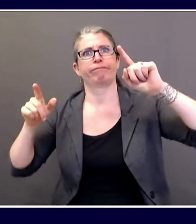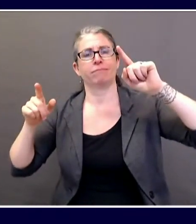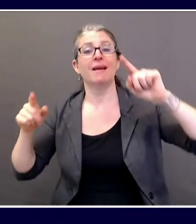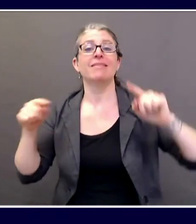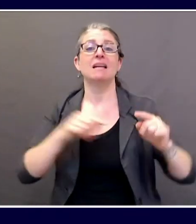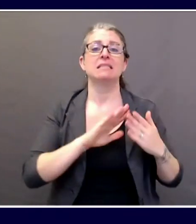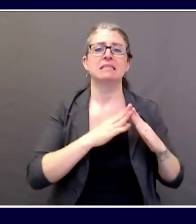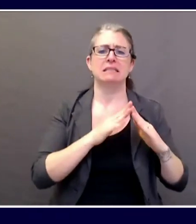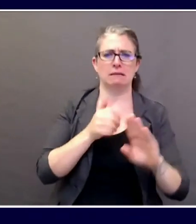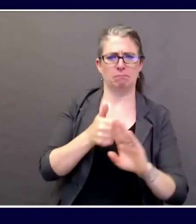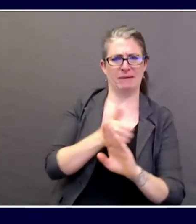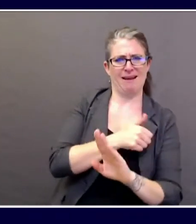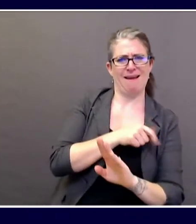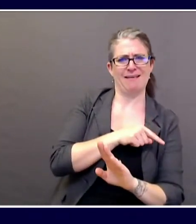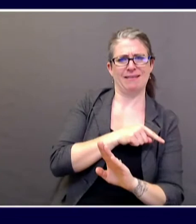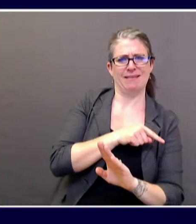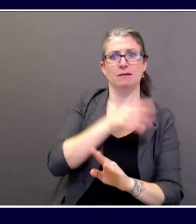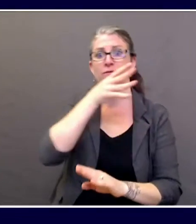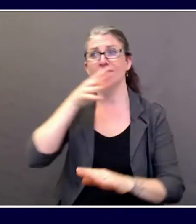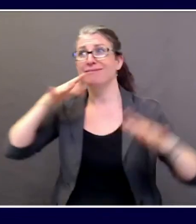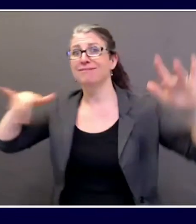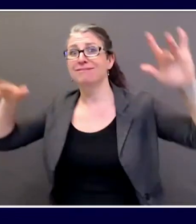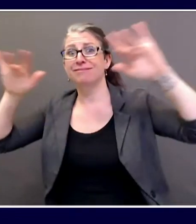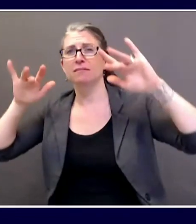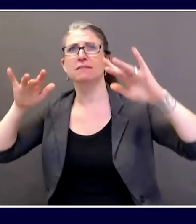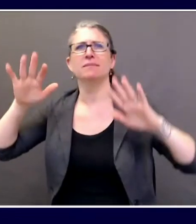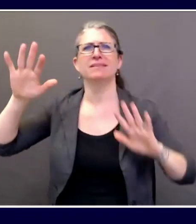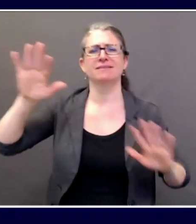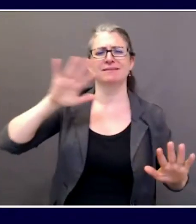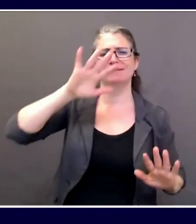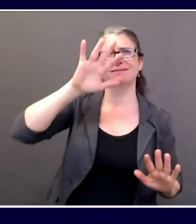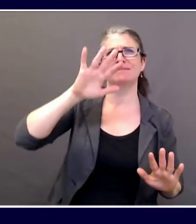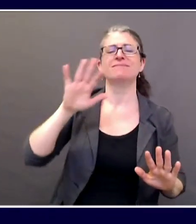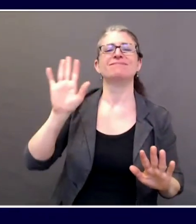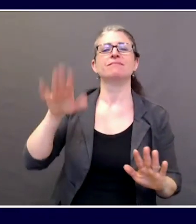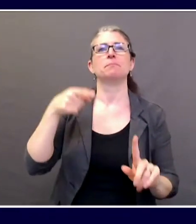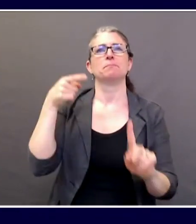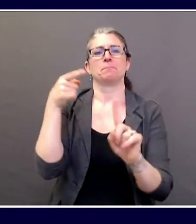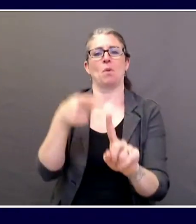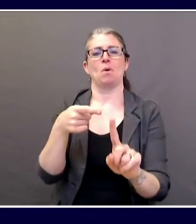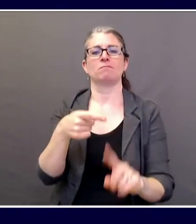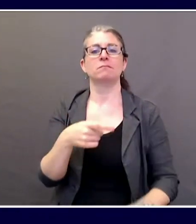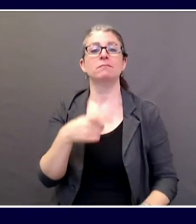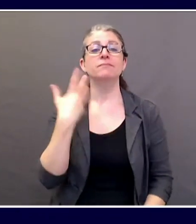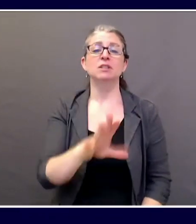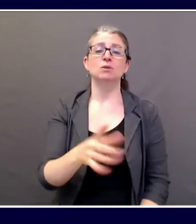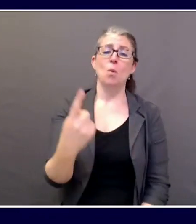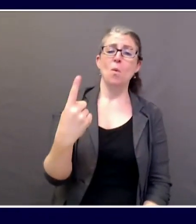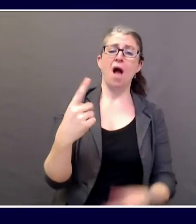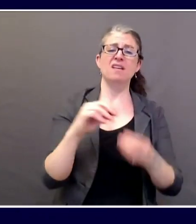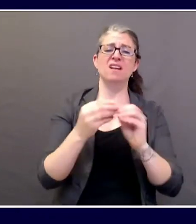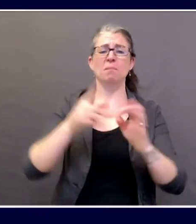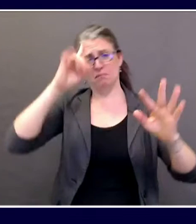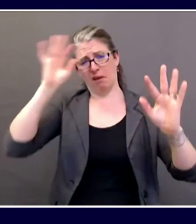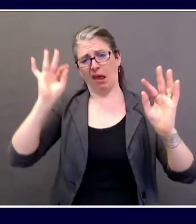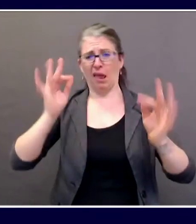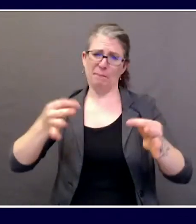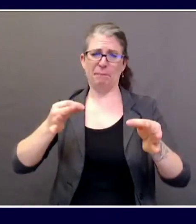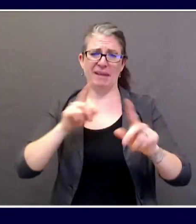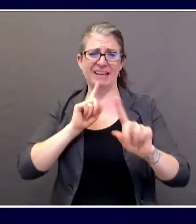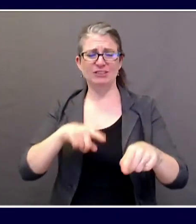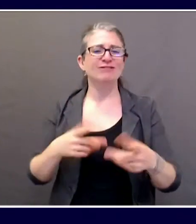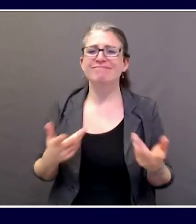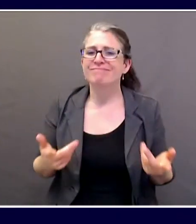clear trend where necessarily southern Maine is experiencing challenges and northern Maine is doing okay,